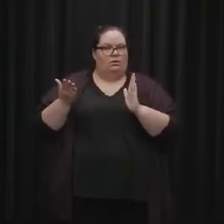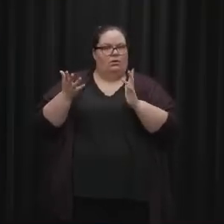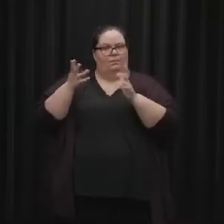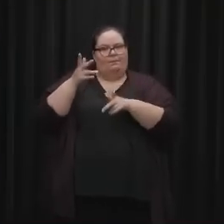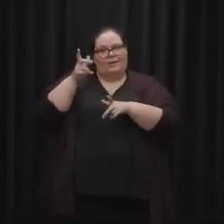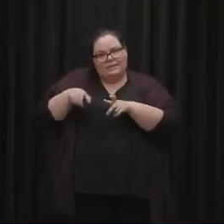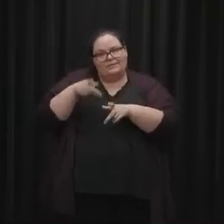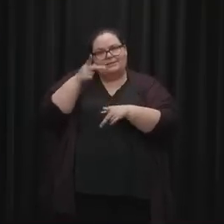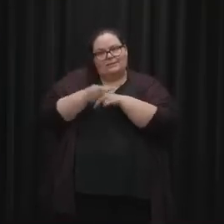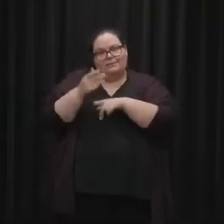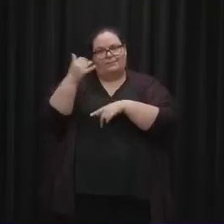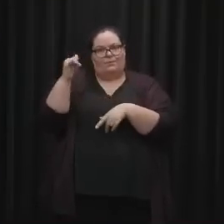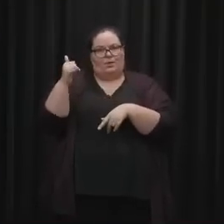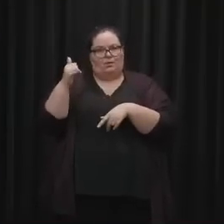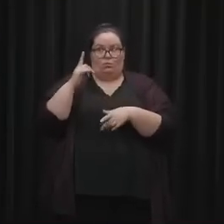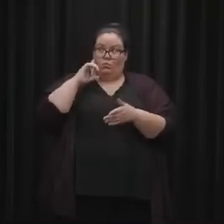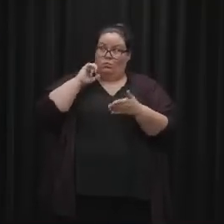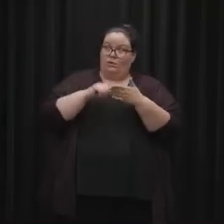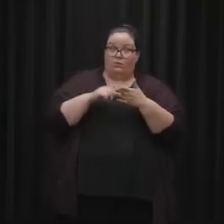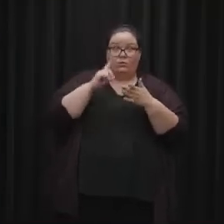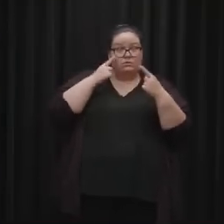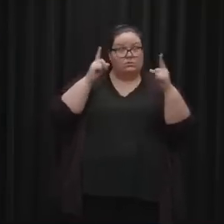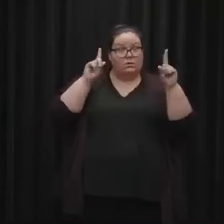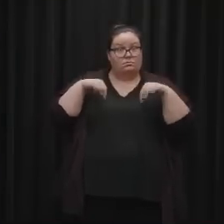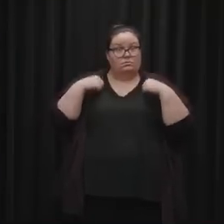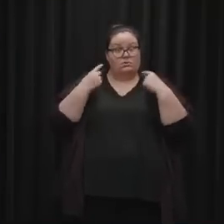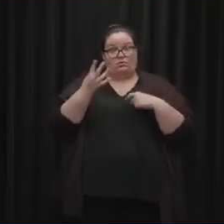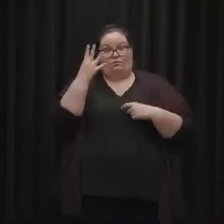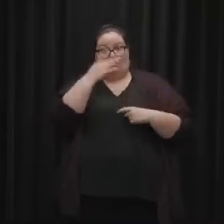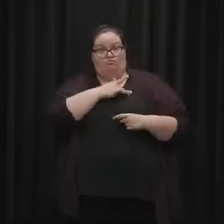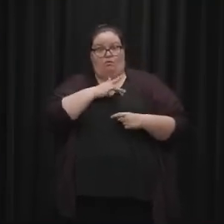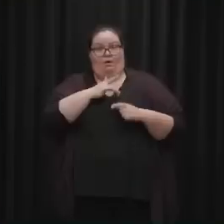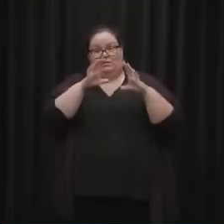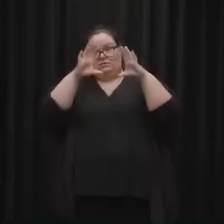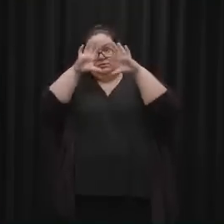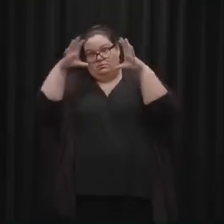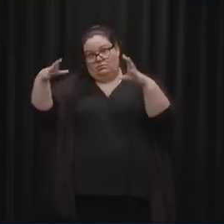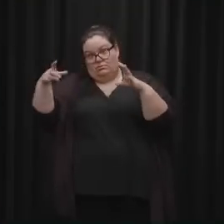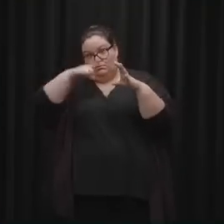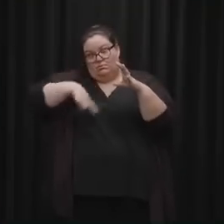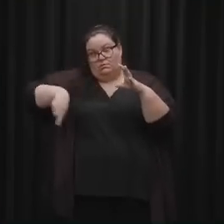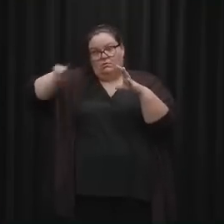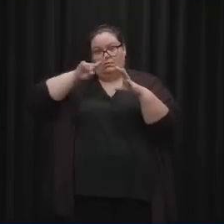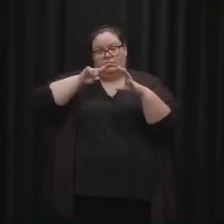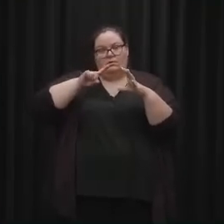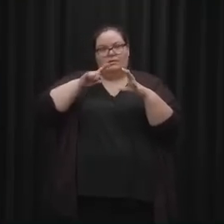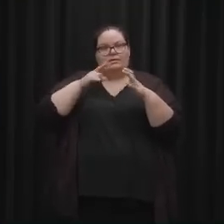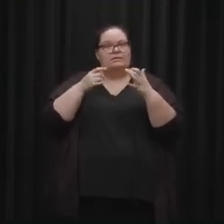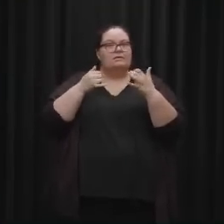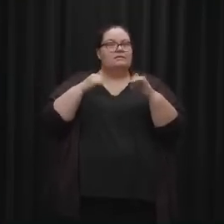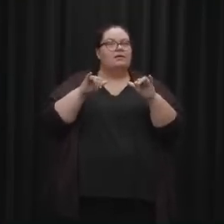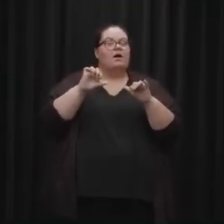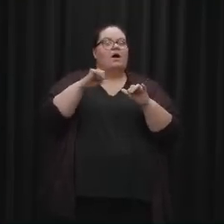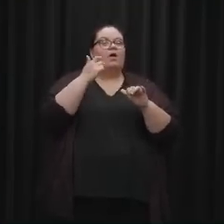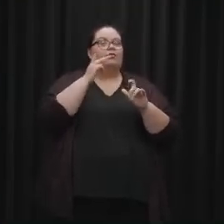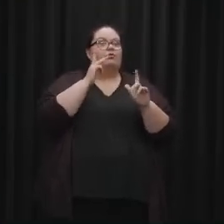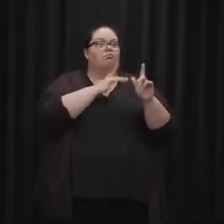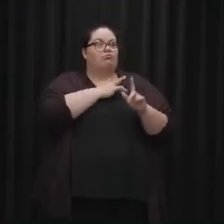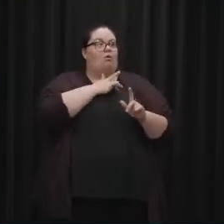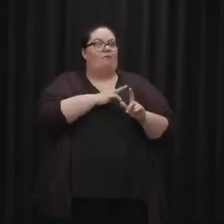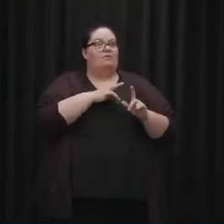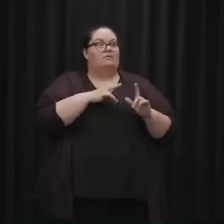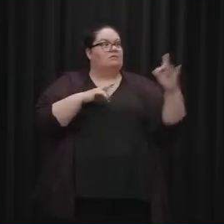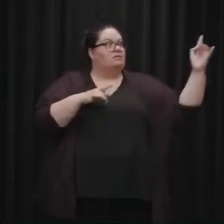have seen continuous success within the Atlantic bubble. While border measures will remain in place for travelers from outside